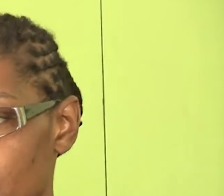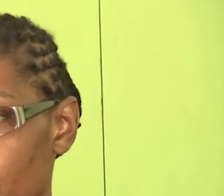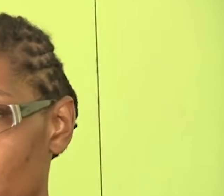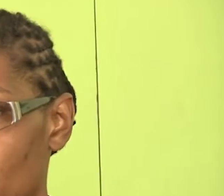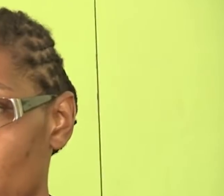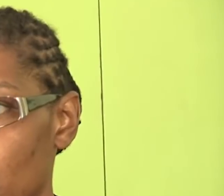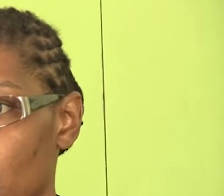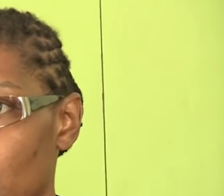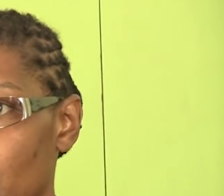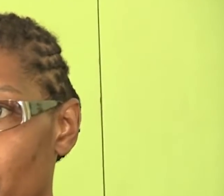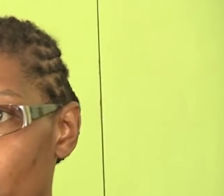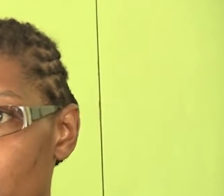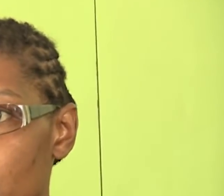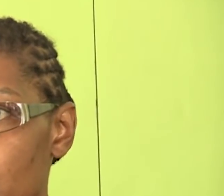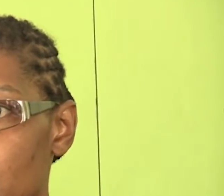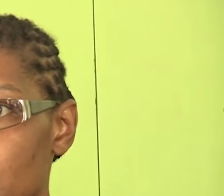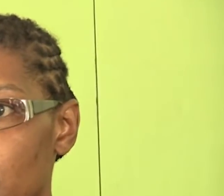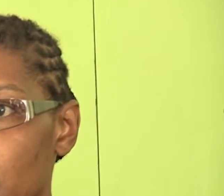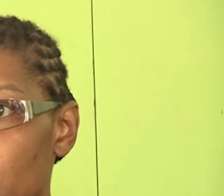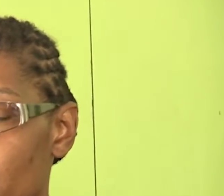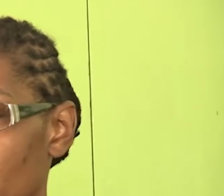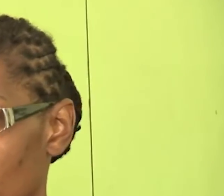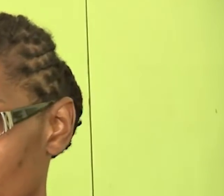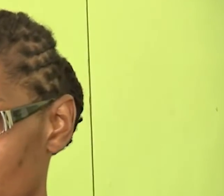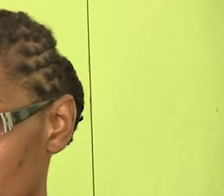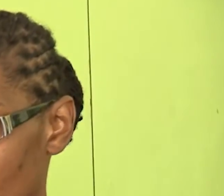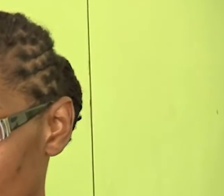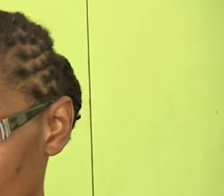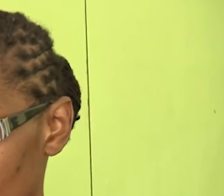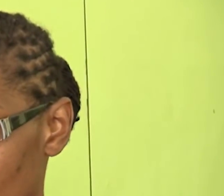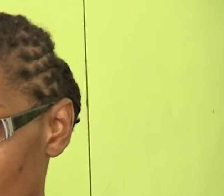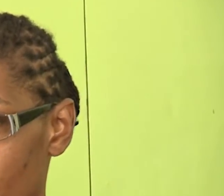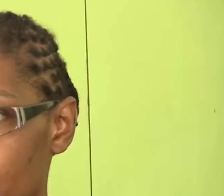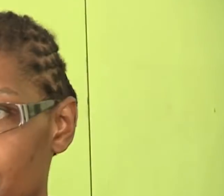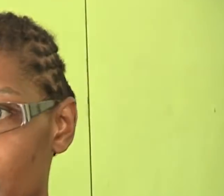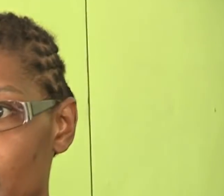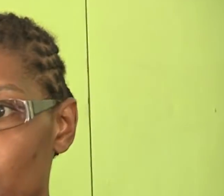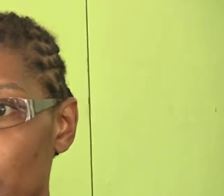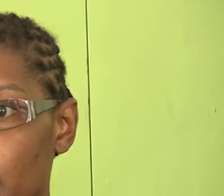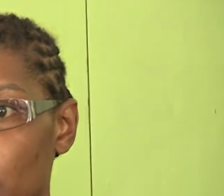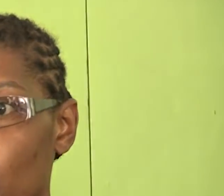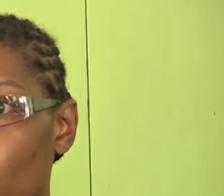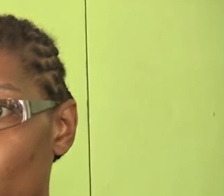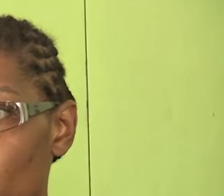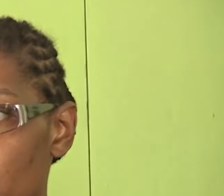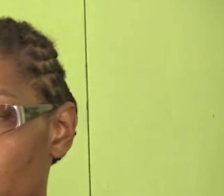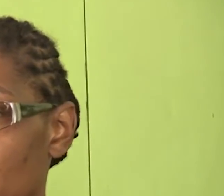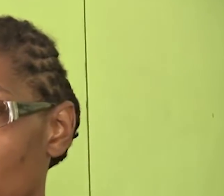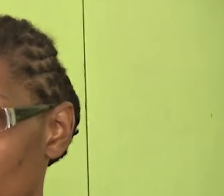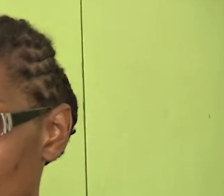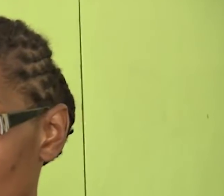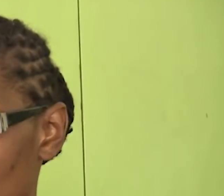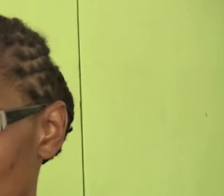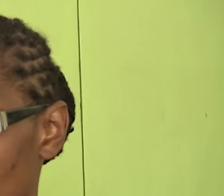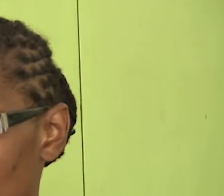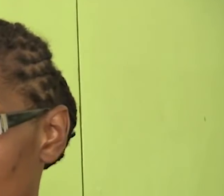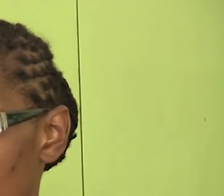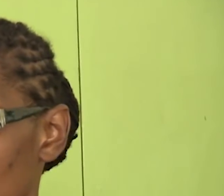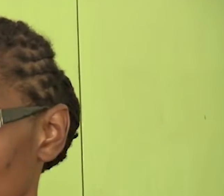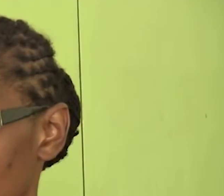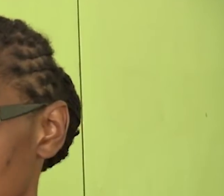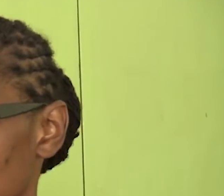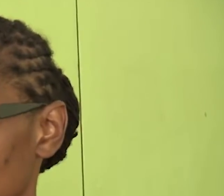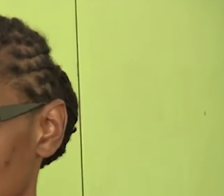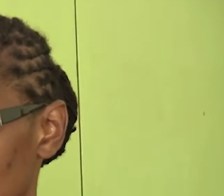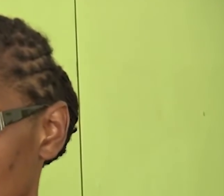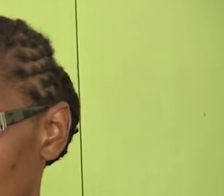in this time now, persons need to rally around each other, and the fact that we can go out and to contribute to a